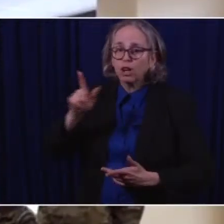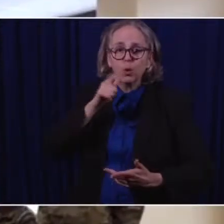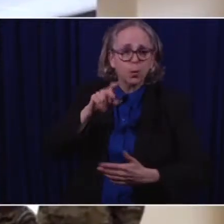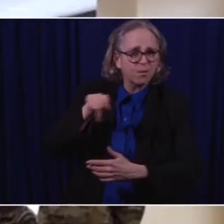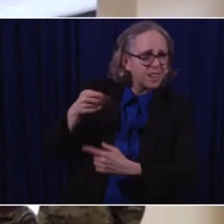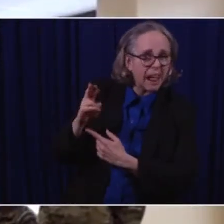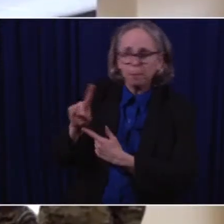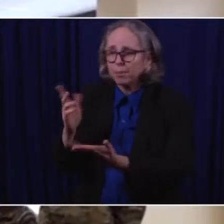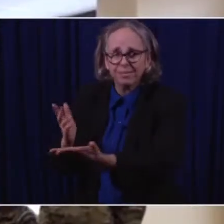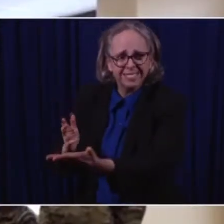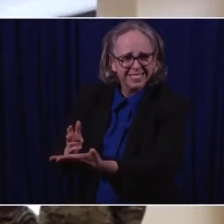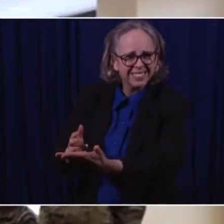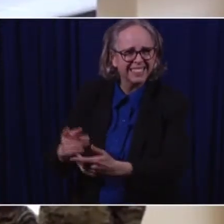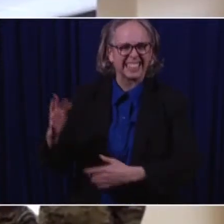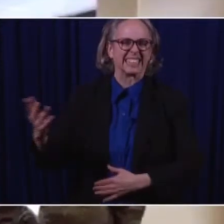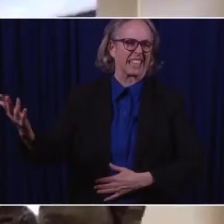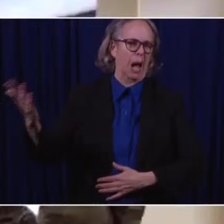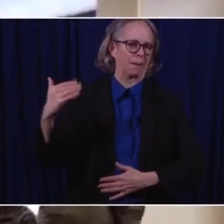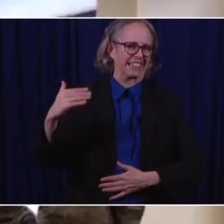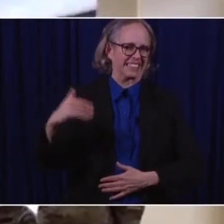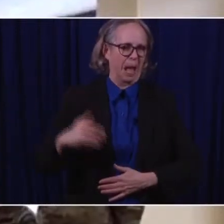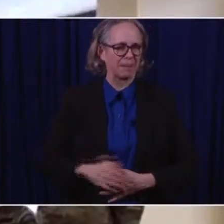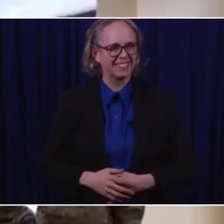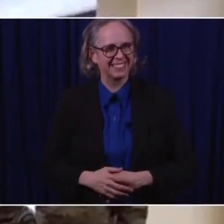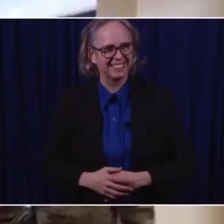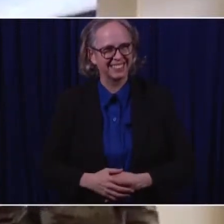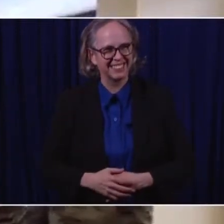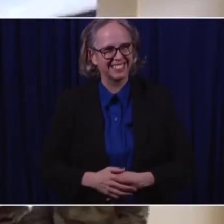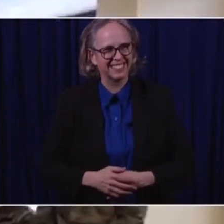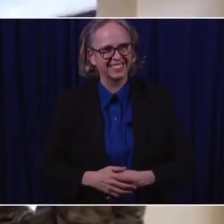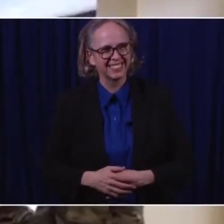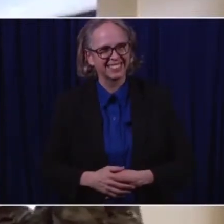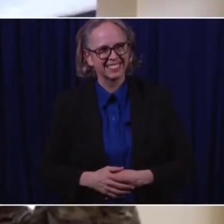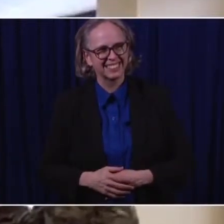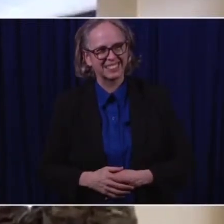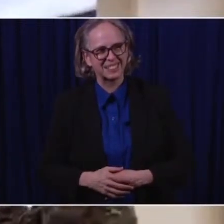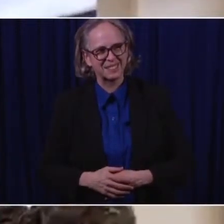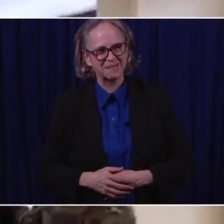coming over. All right.